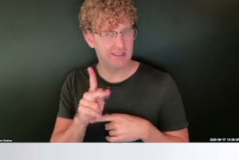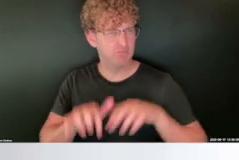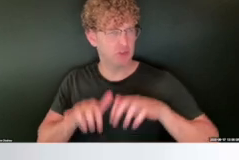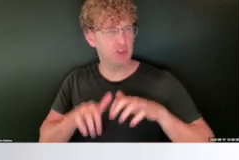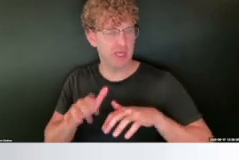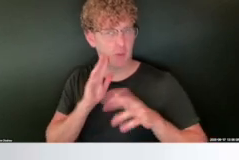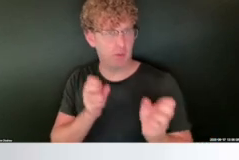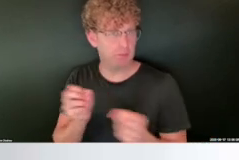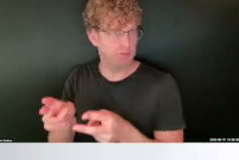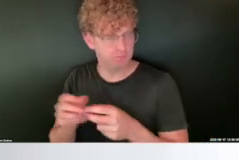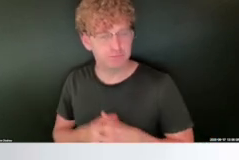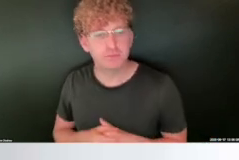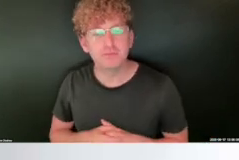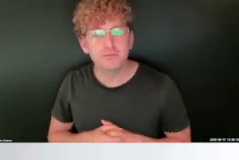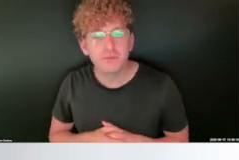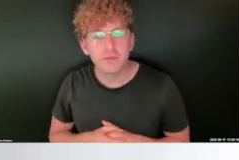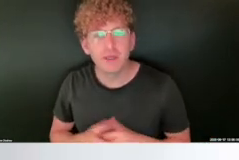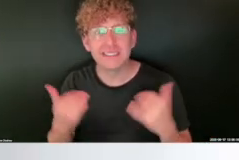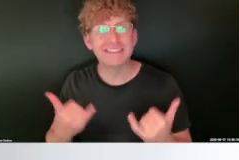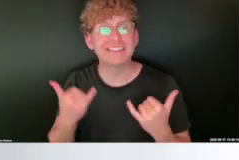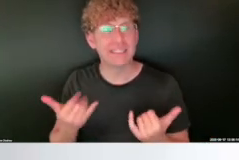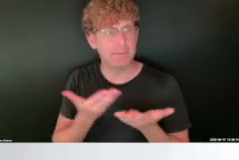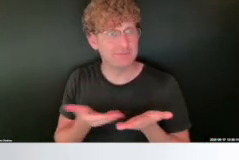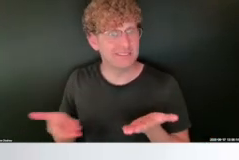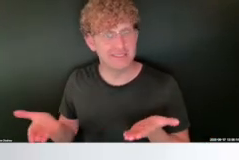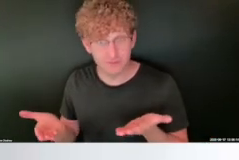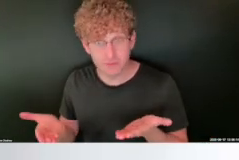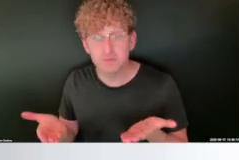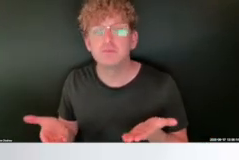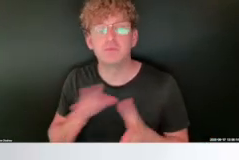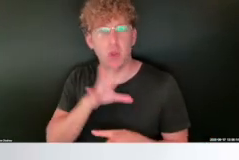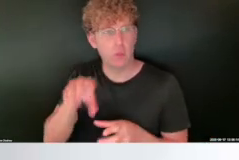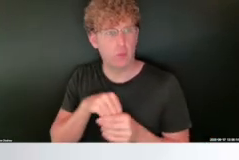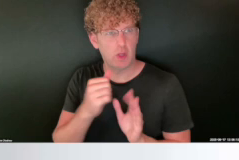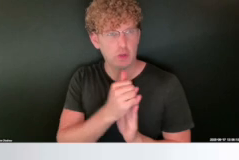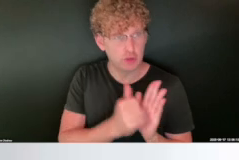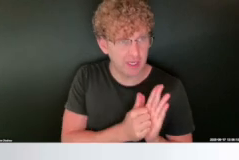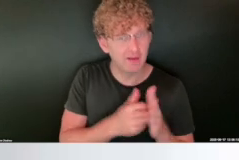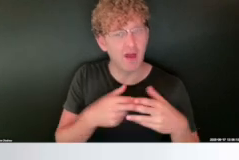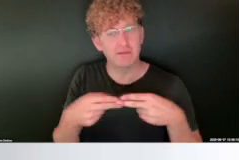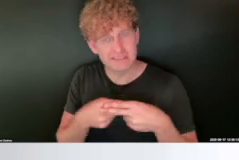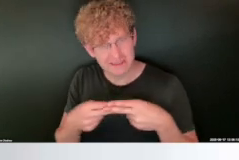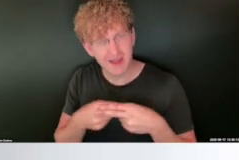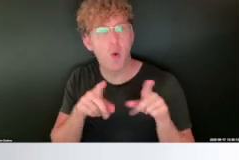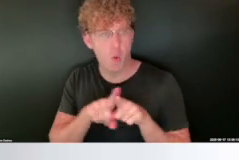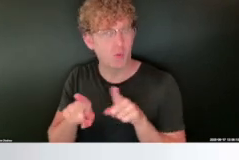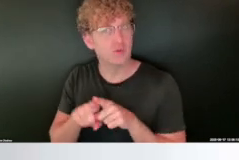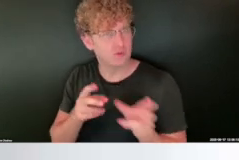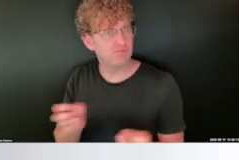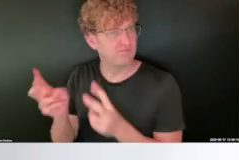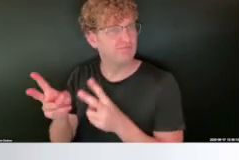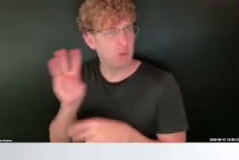Today's materials, including the agenda and slides, are also on that page. To